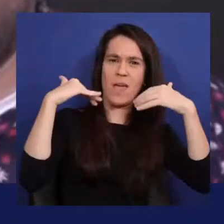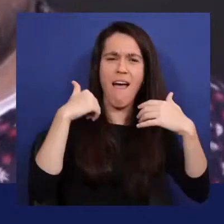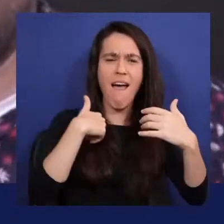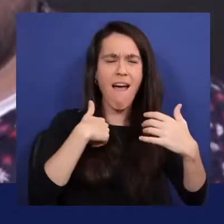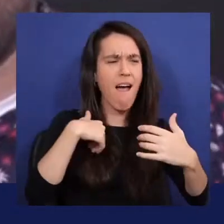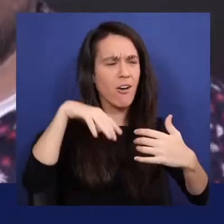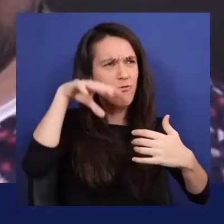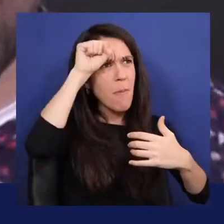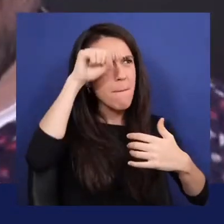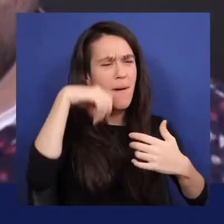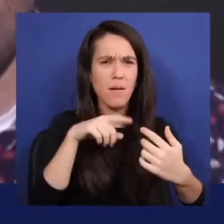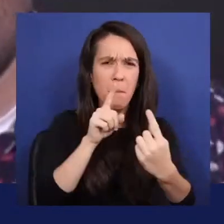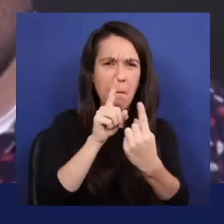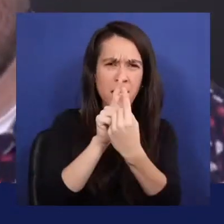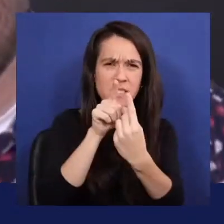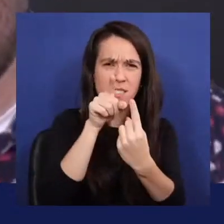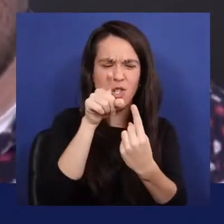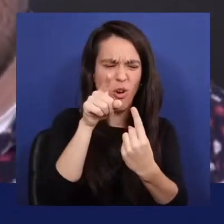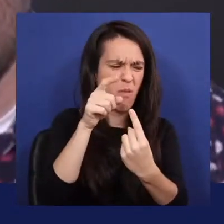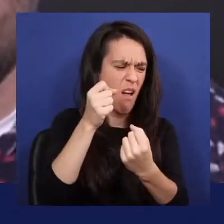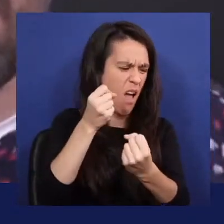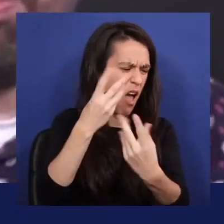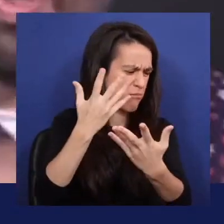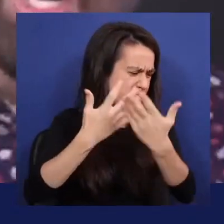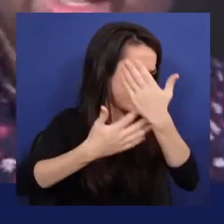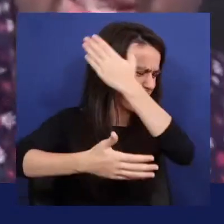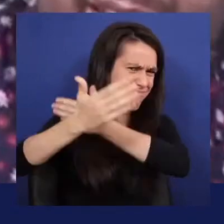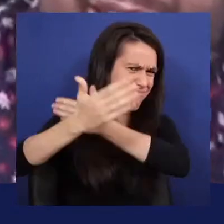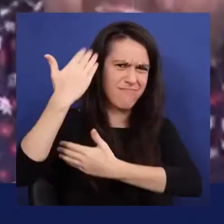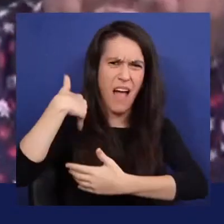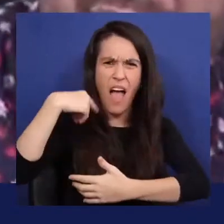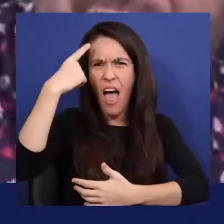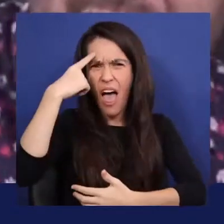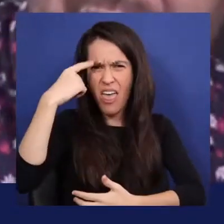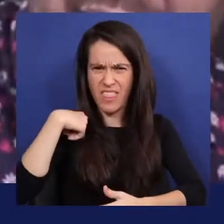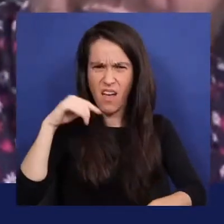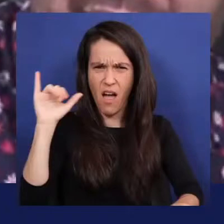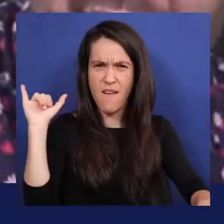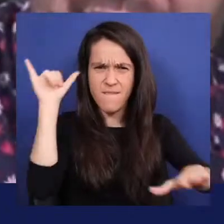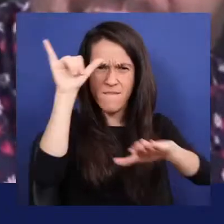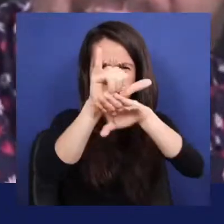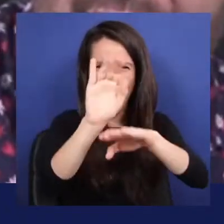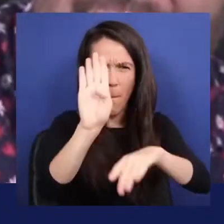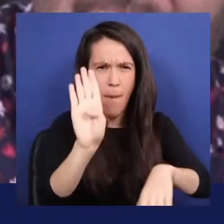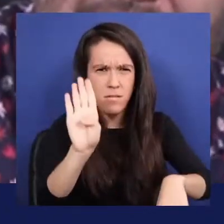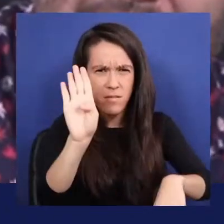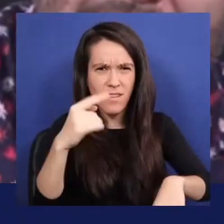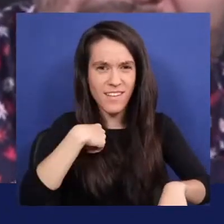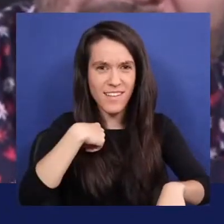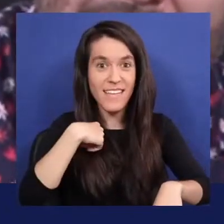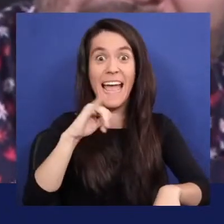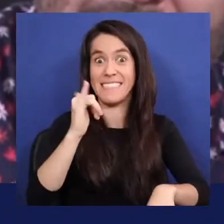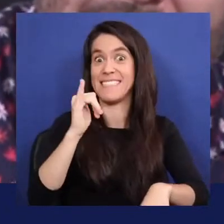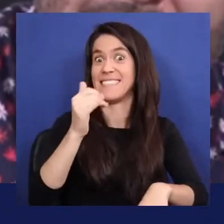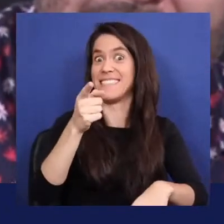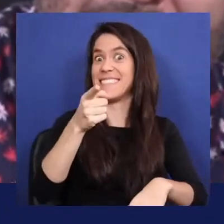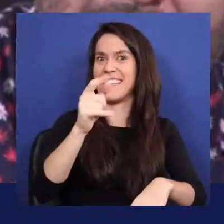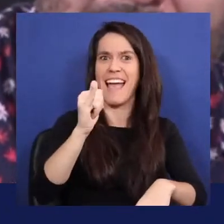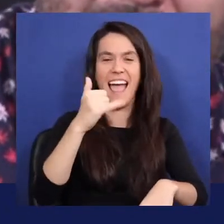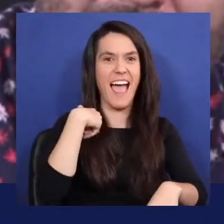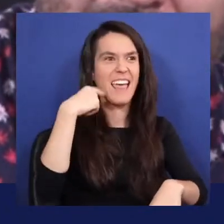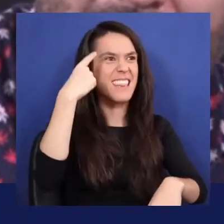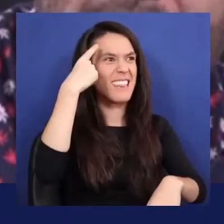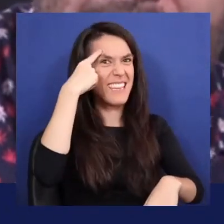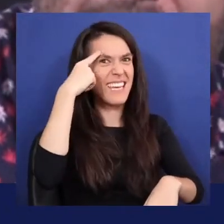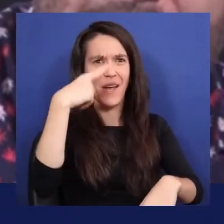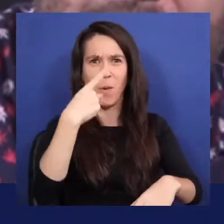but like, it was how many years ago? It was, I think I was in Boston, wasn't it? Yeah, it was, I think, a couple of years